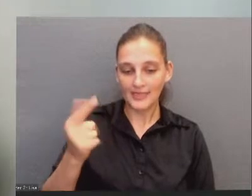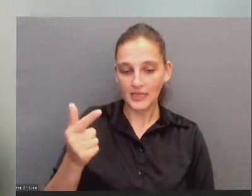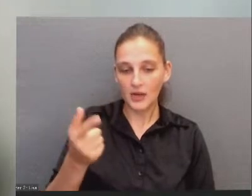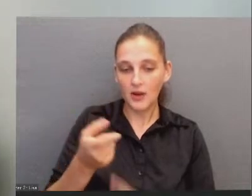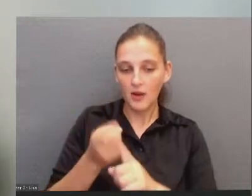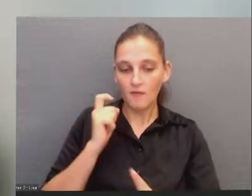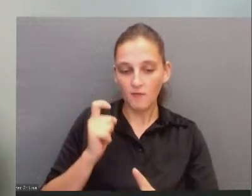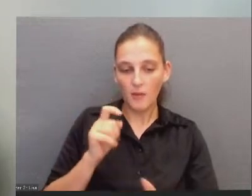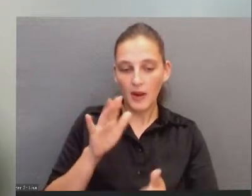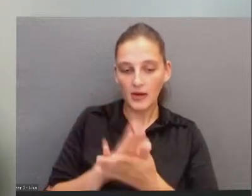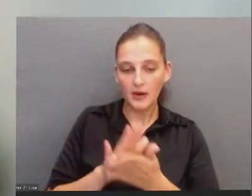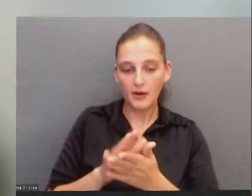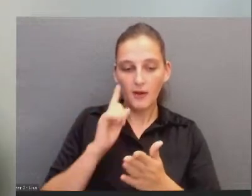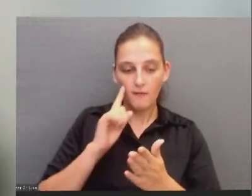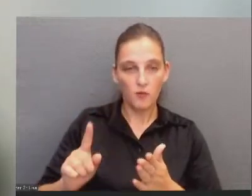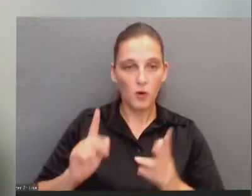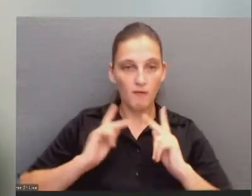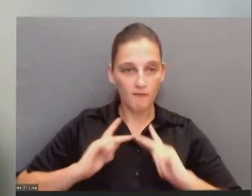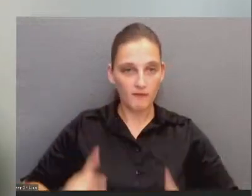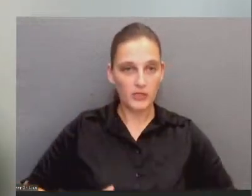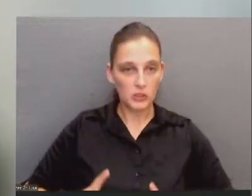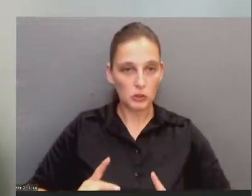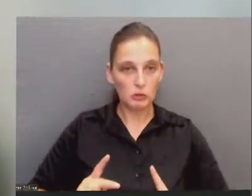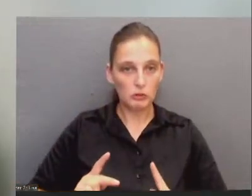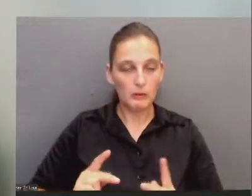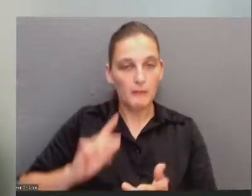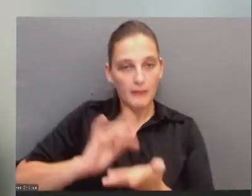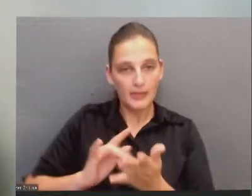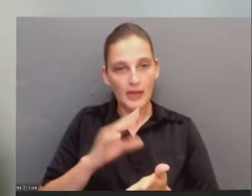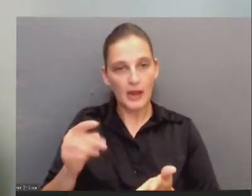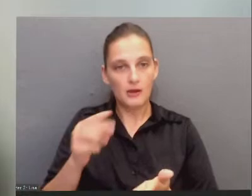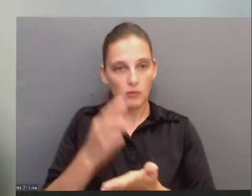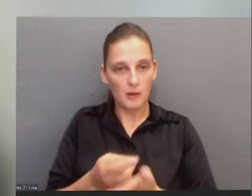and Rehabilitation. Ms. Singh, please proceed.